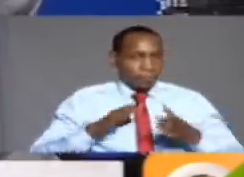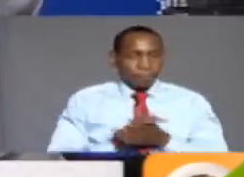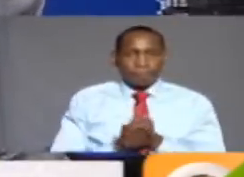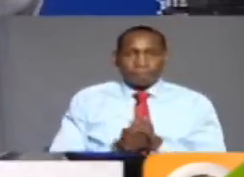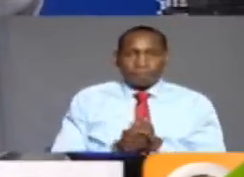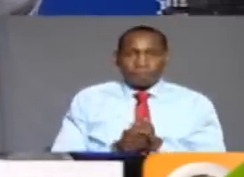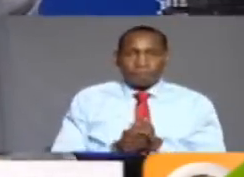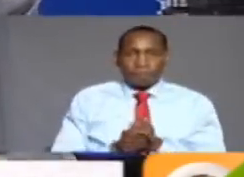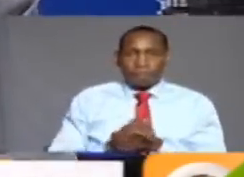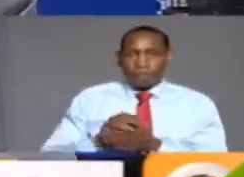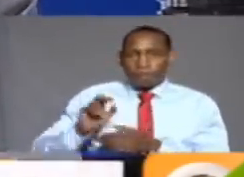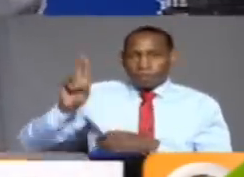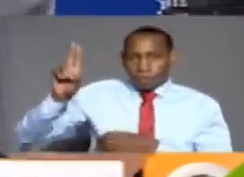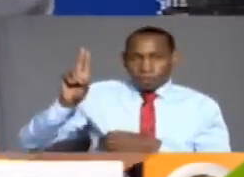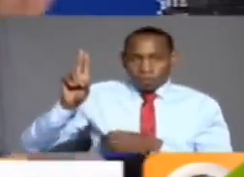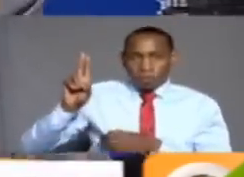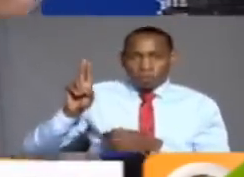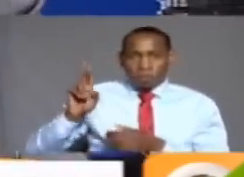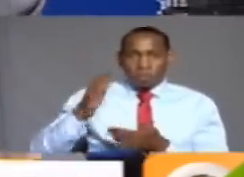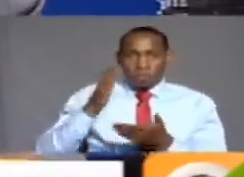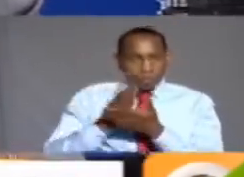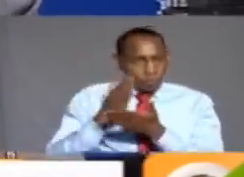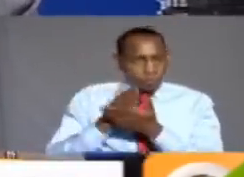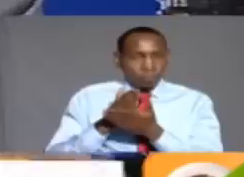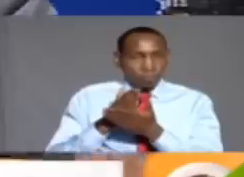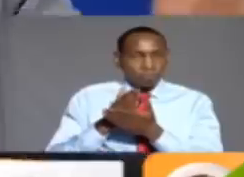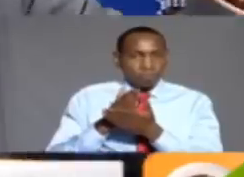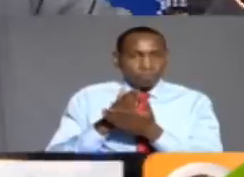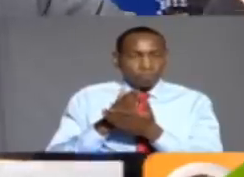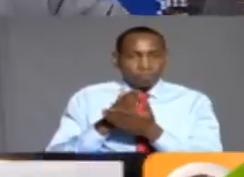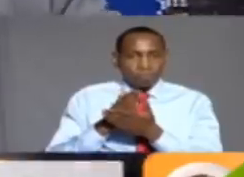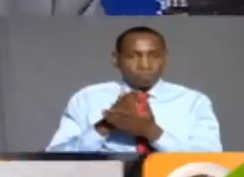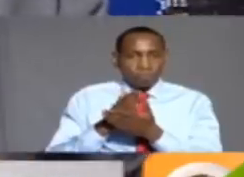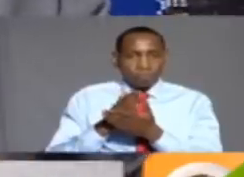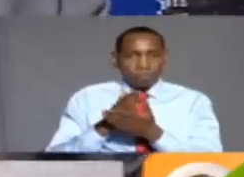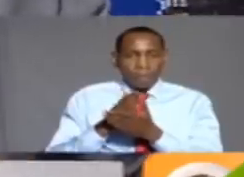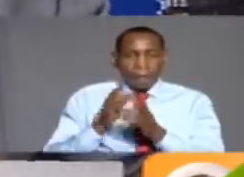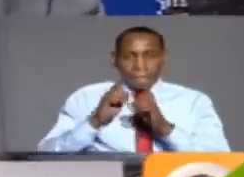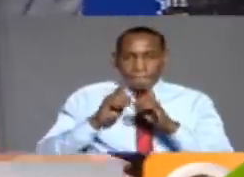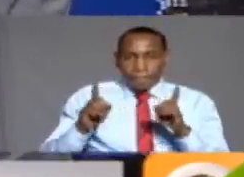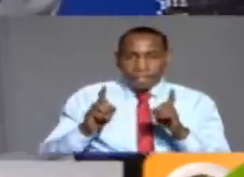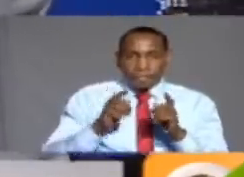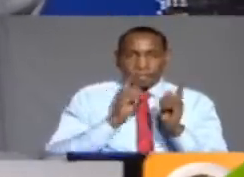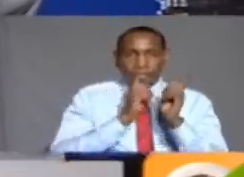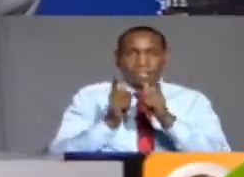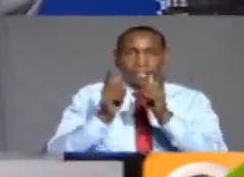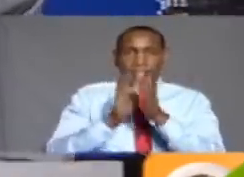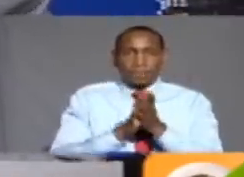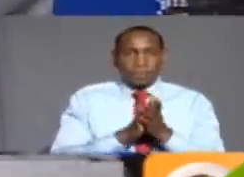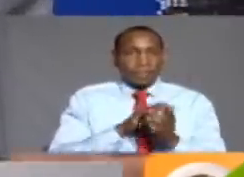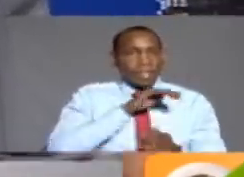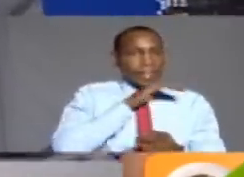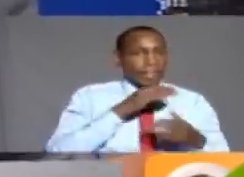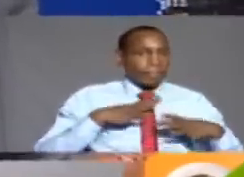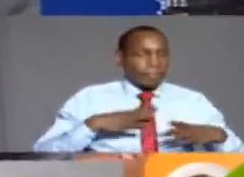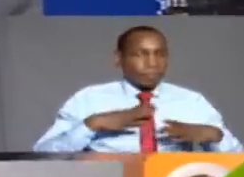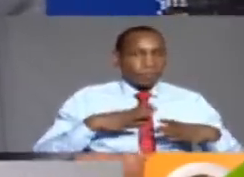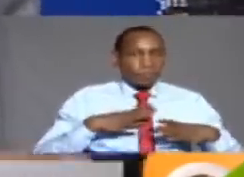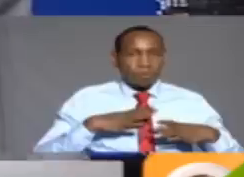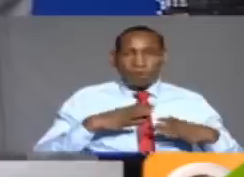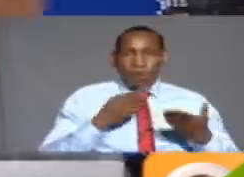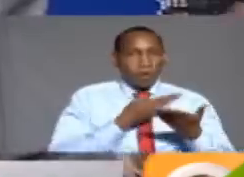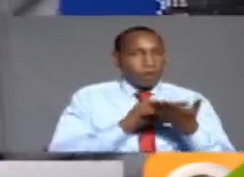president is 110% genuine on that particular issue. But both Kanga Tanga, both Raila's people are dishonest on